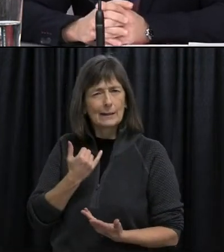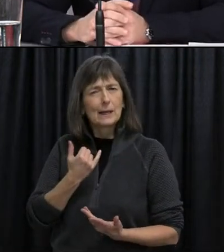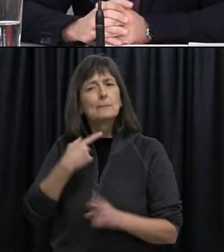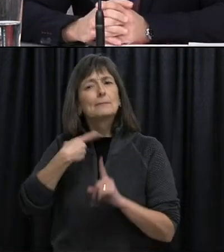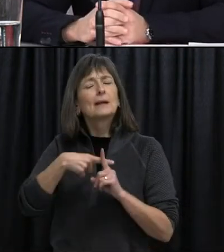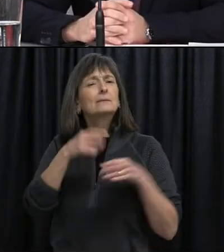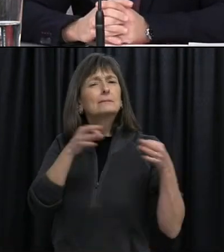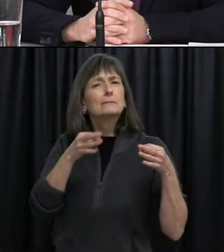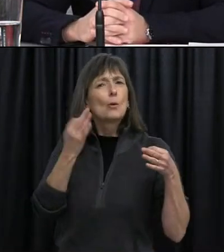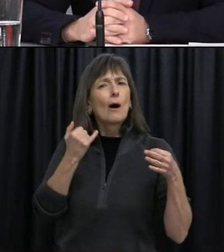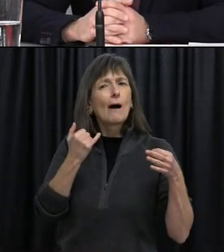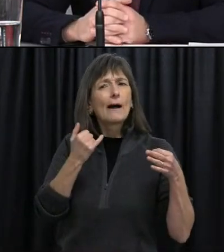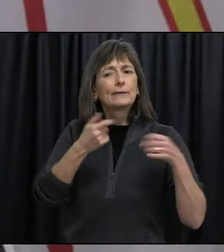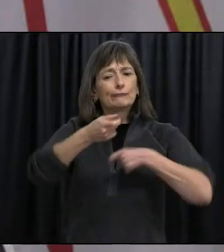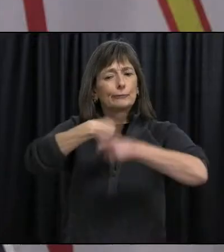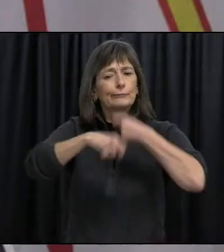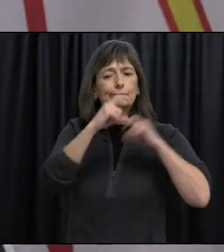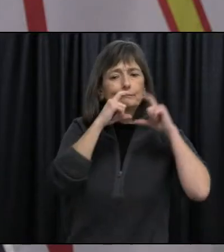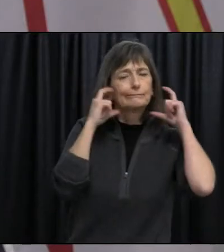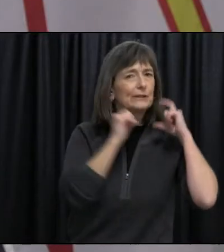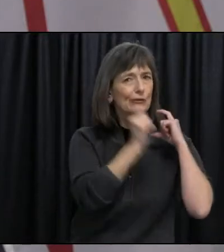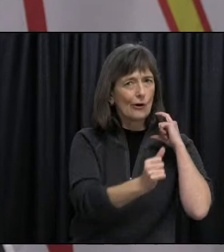of protection as a regular face mask?